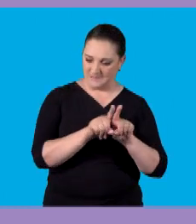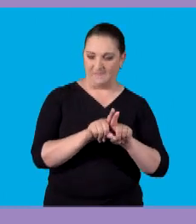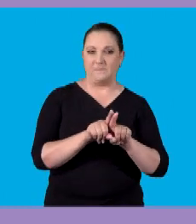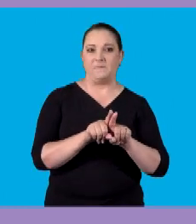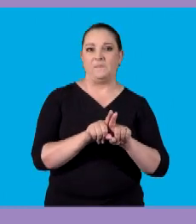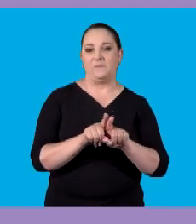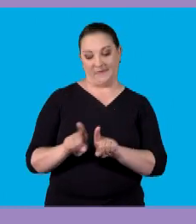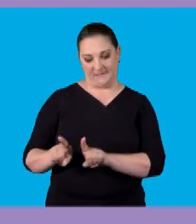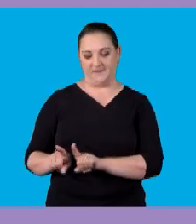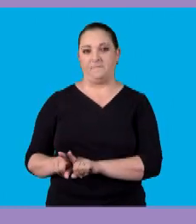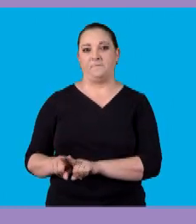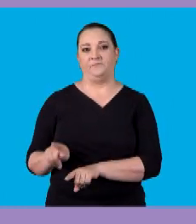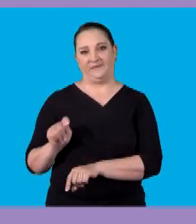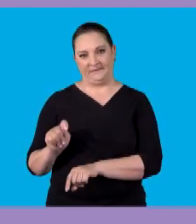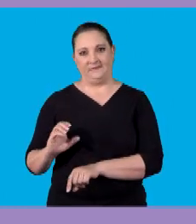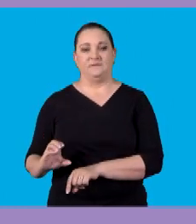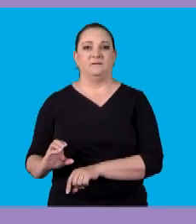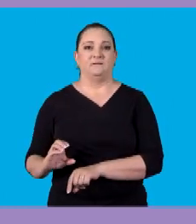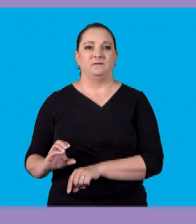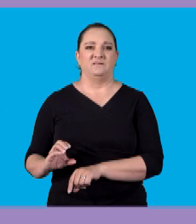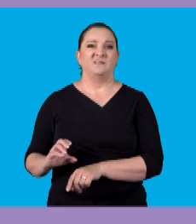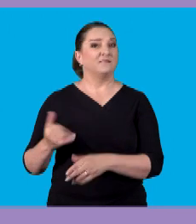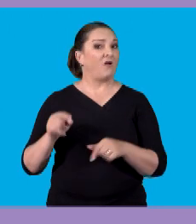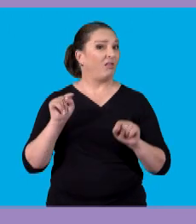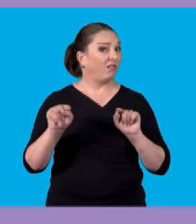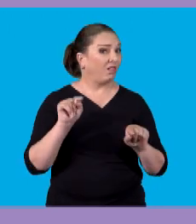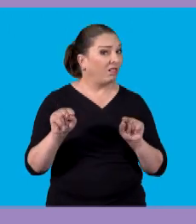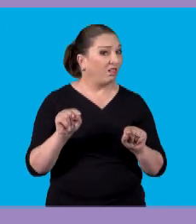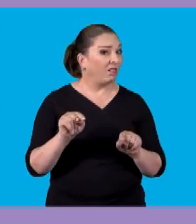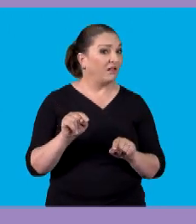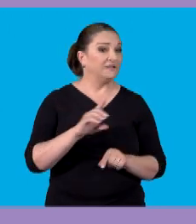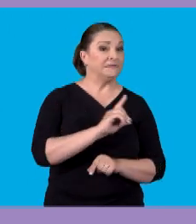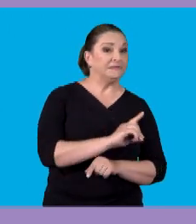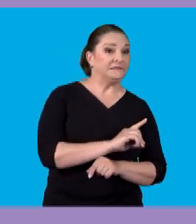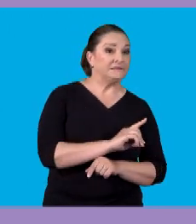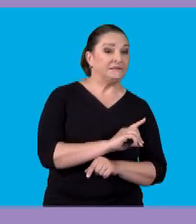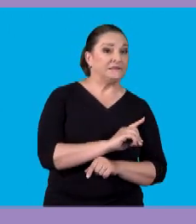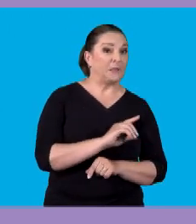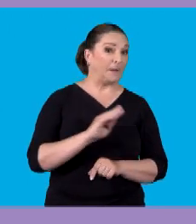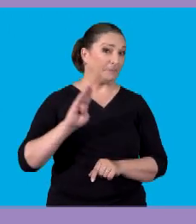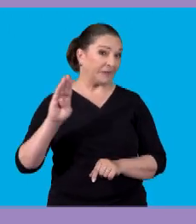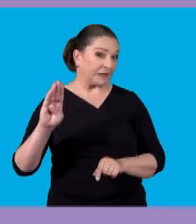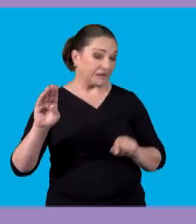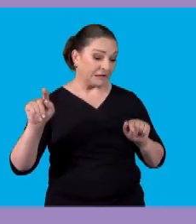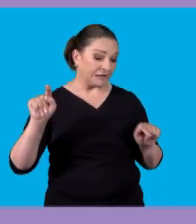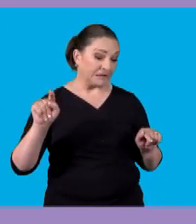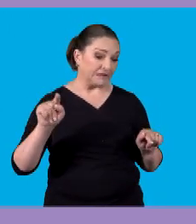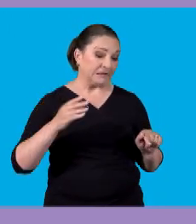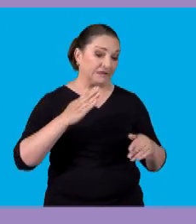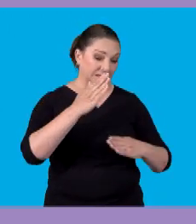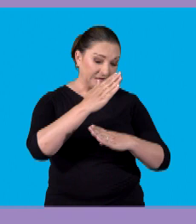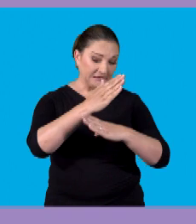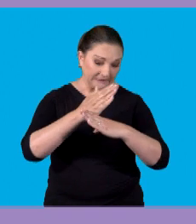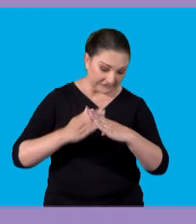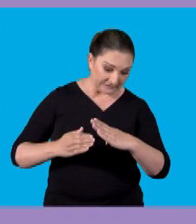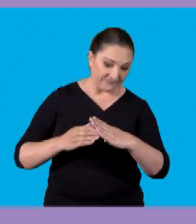that length will be the same as the length with a TC. What about the other diagonal, DB? The same applies for